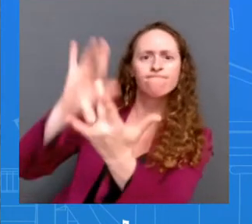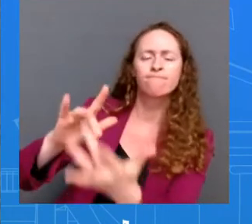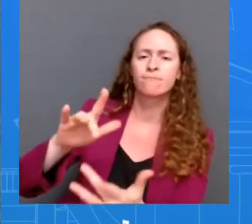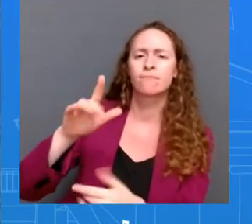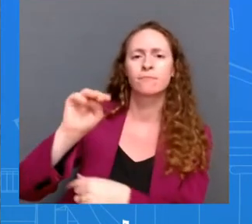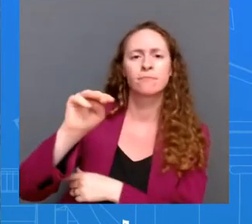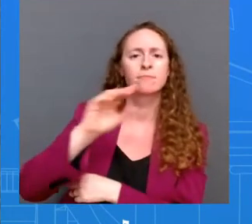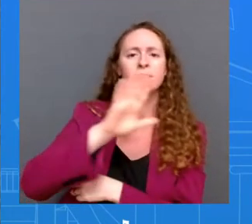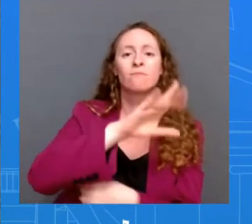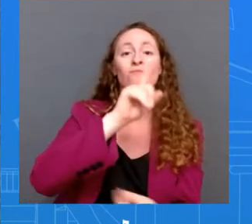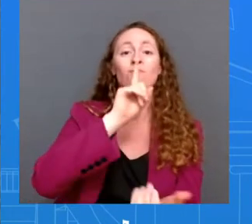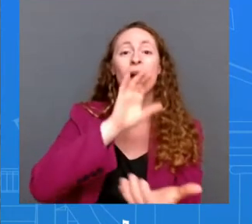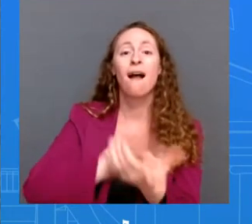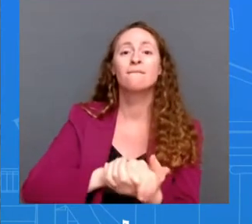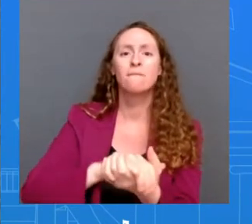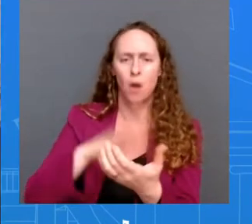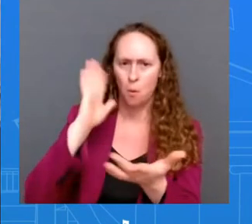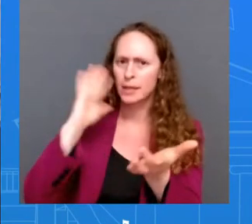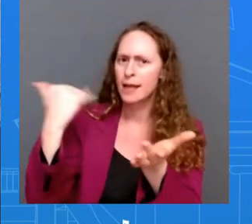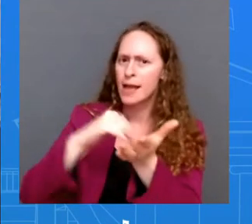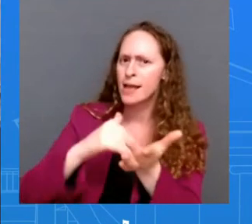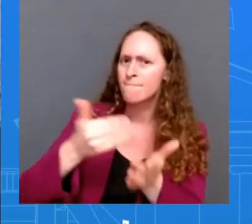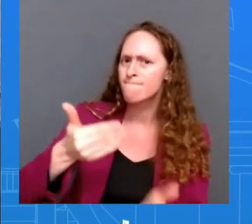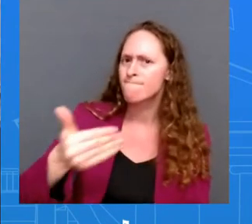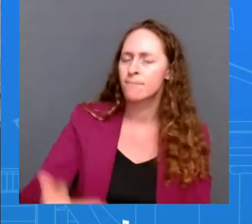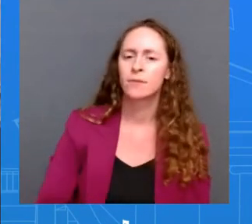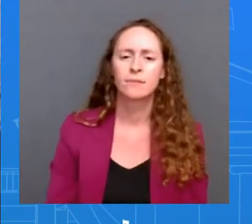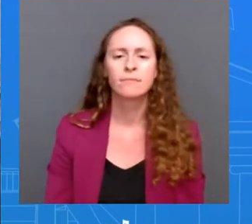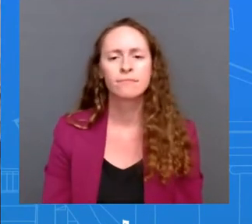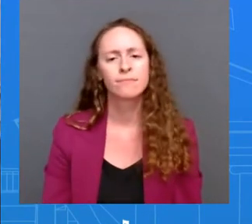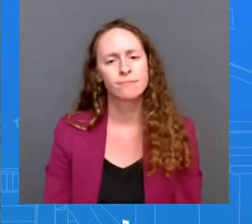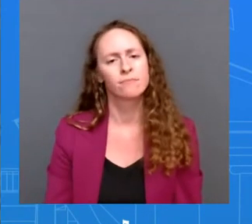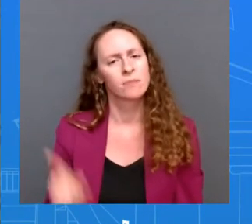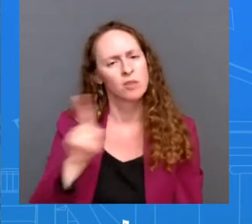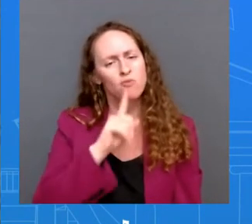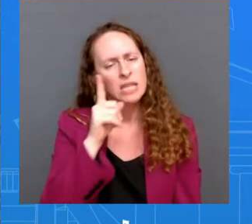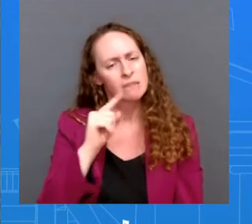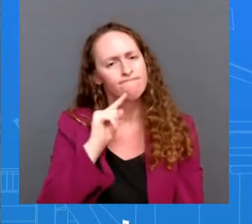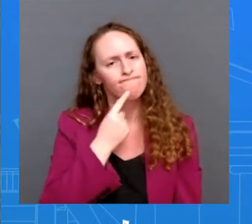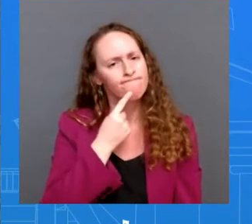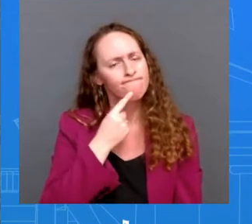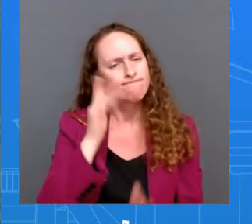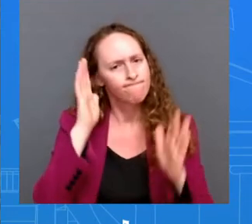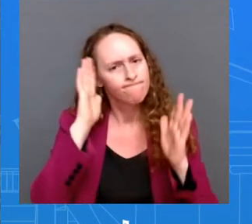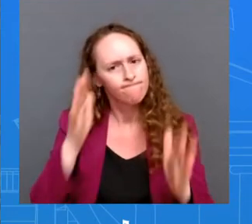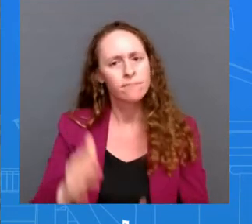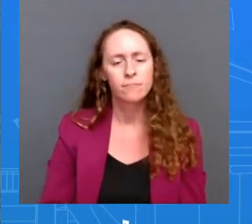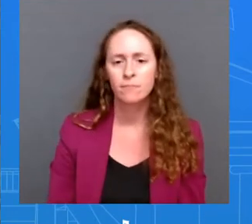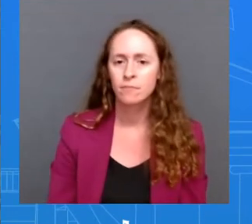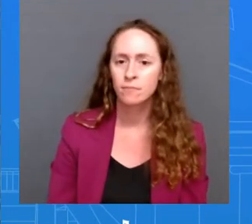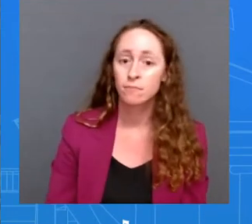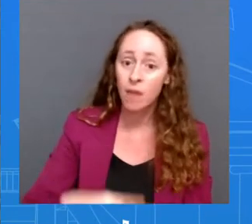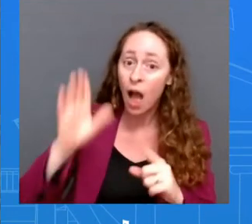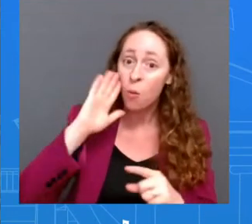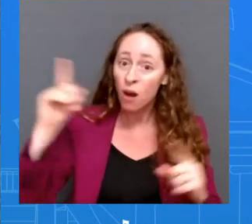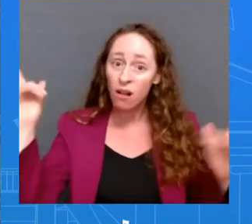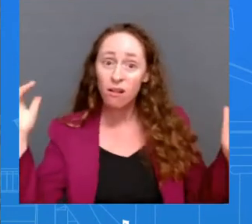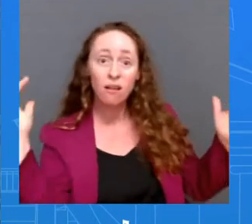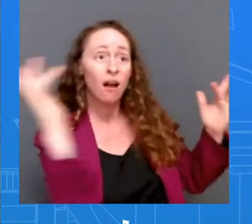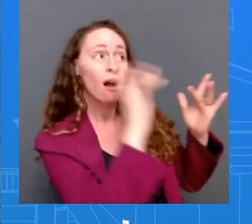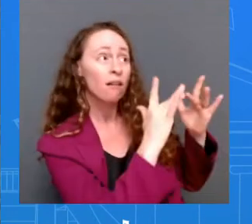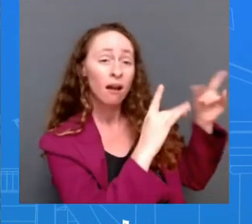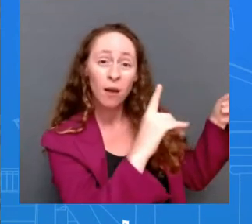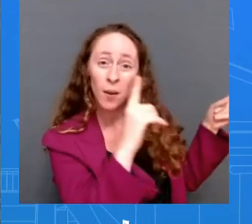staying focused on this. And as for speaking with President Putin directly? Oh, I'm sorry. I don't have, similar to the president, I don't have